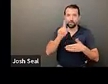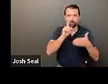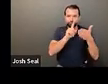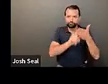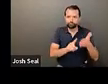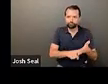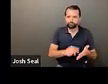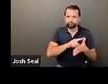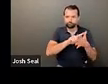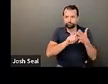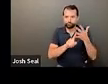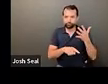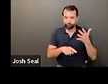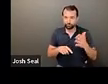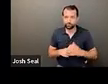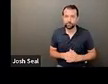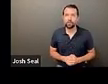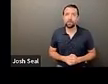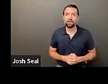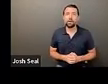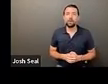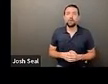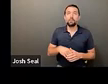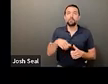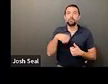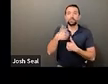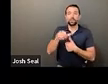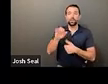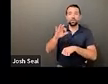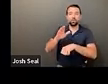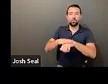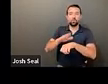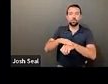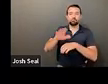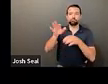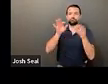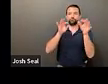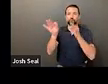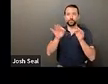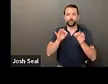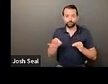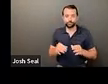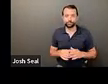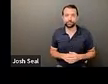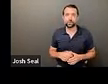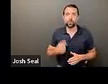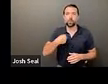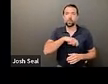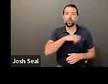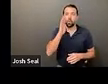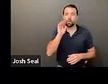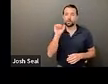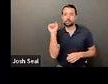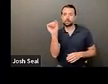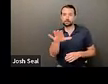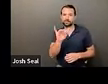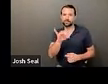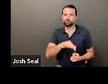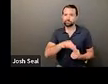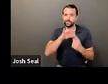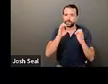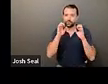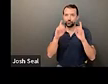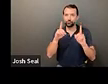instruction, if you're in cohort, that's the letter that your special education director will receive, or if you're in the SAU or the